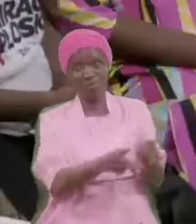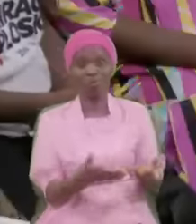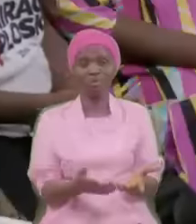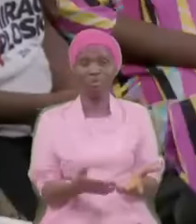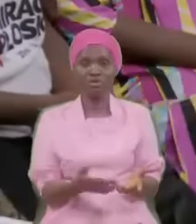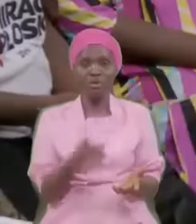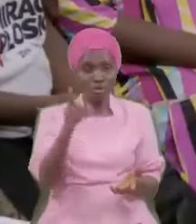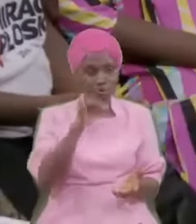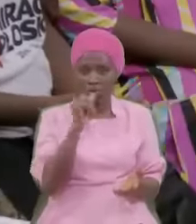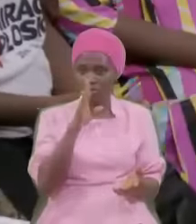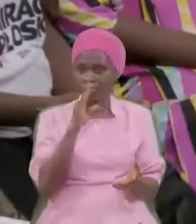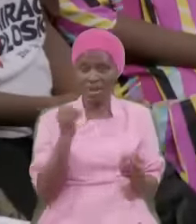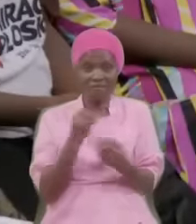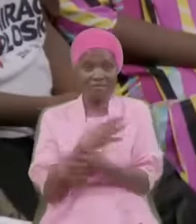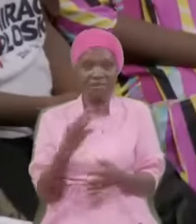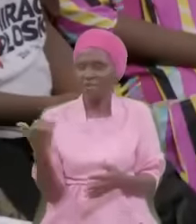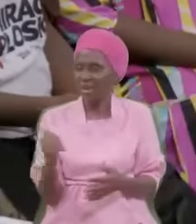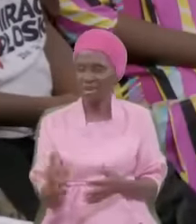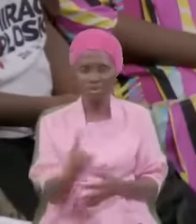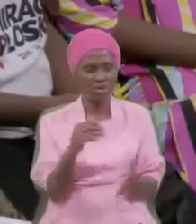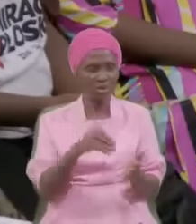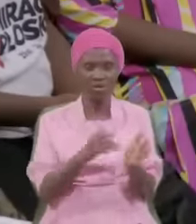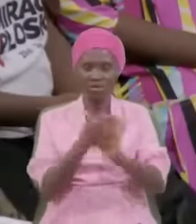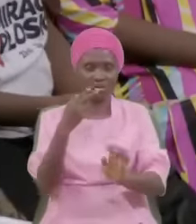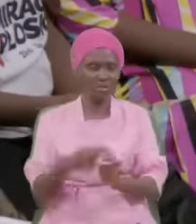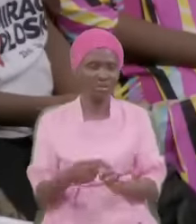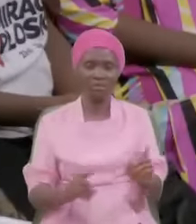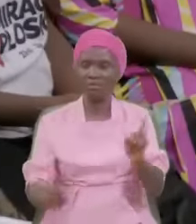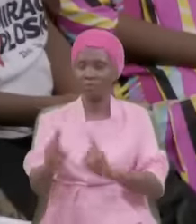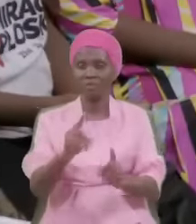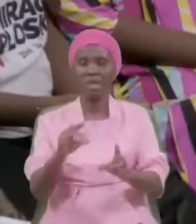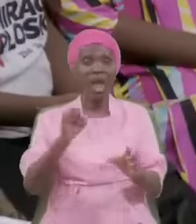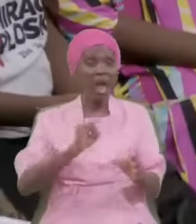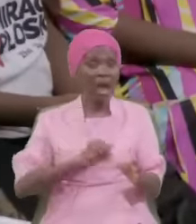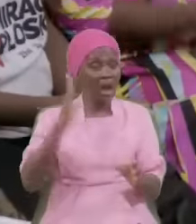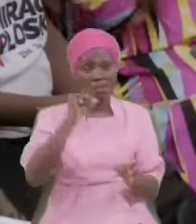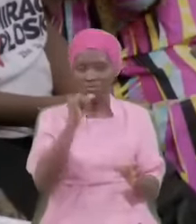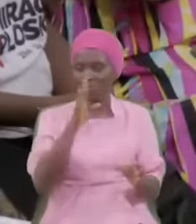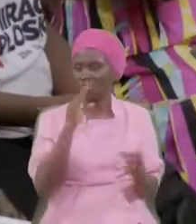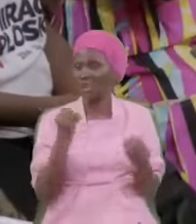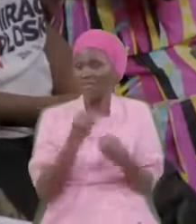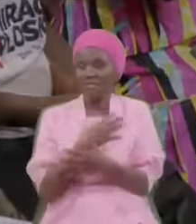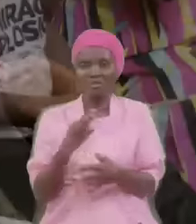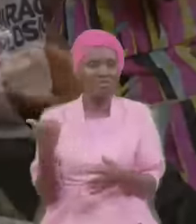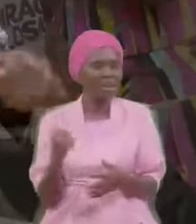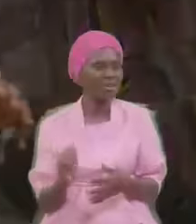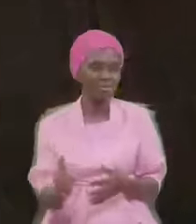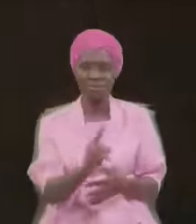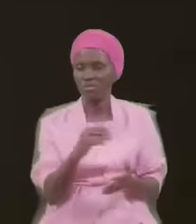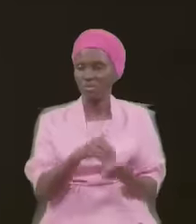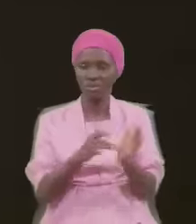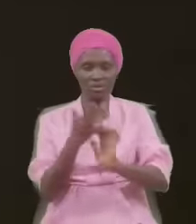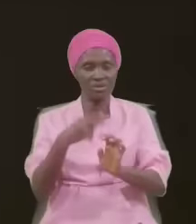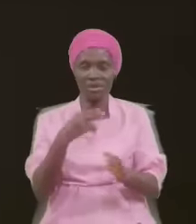Jesus' name. I will not be afraid anymore. You know, sometimes we